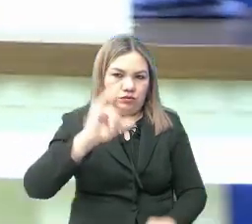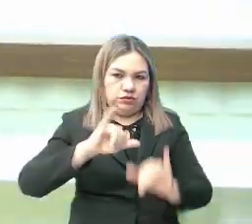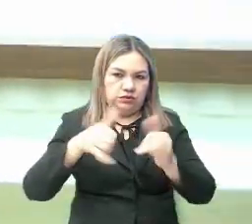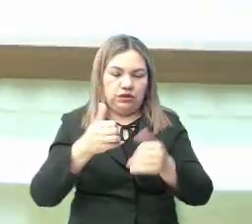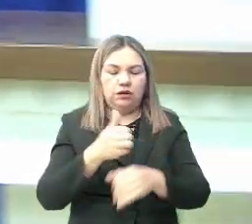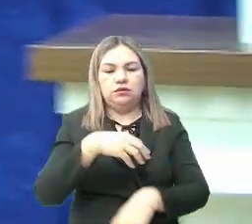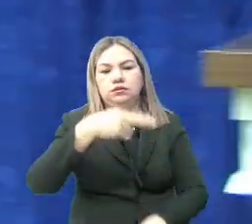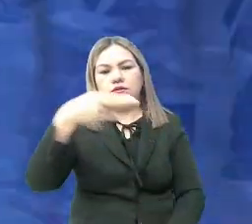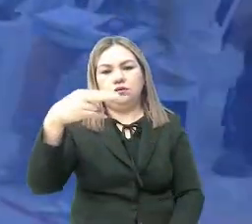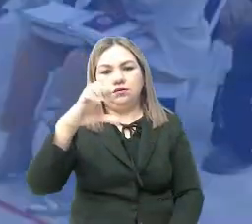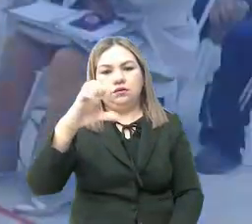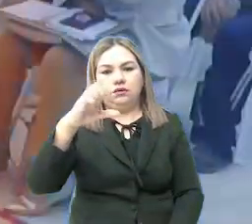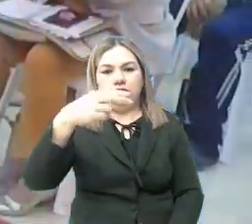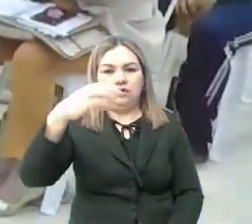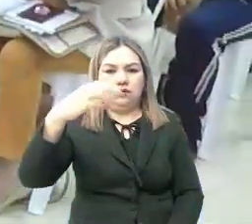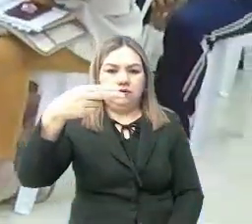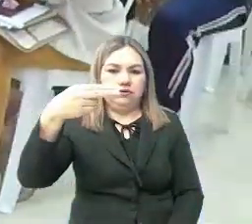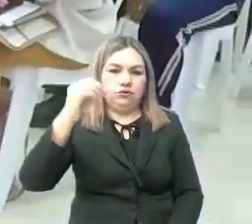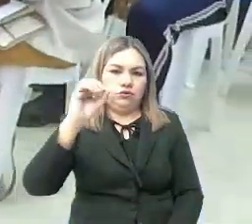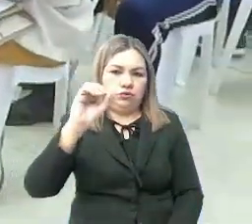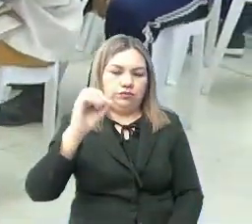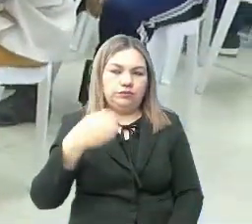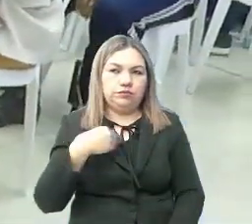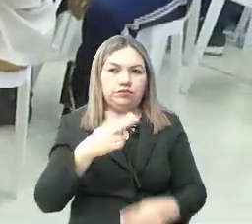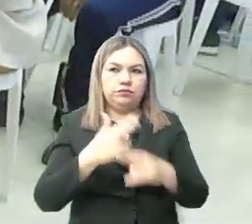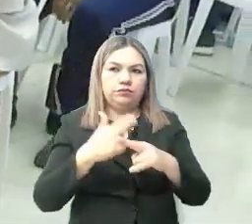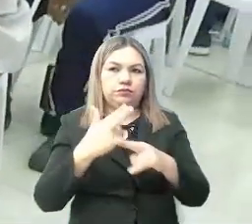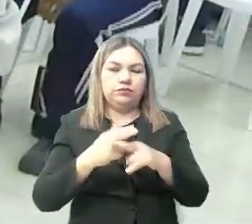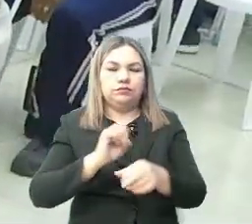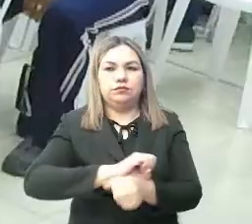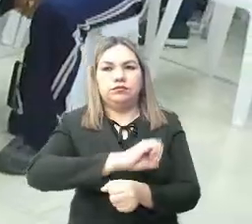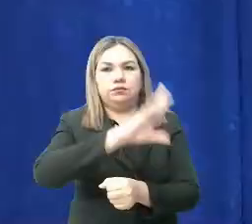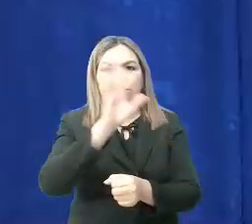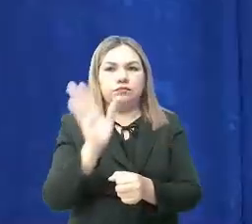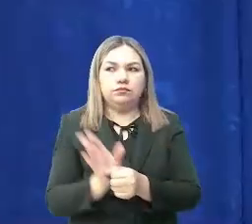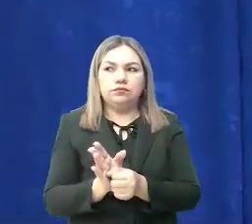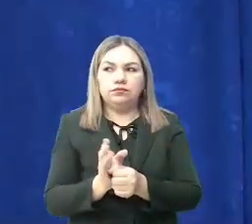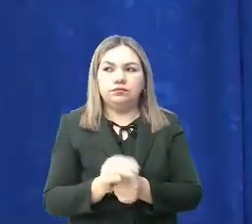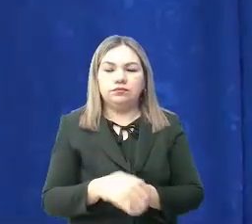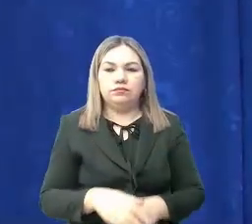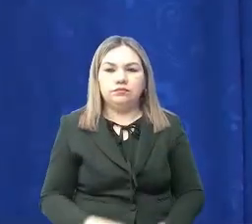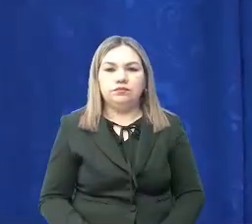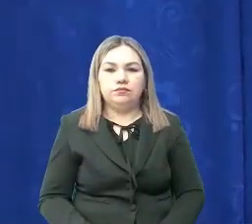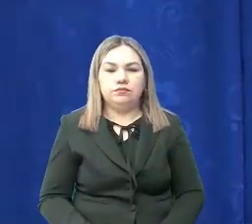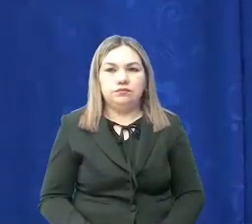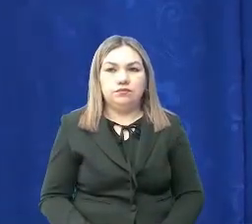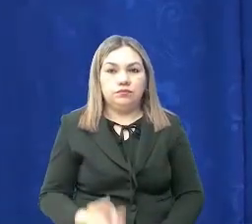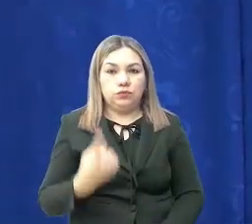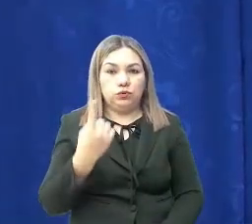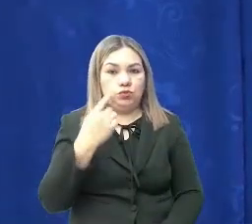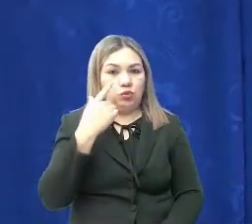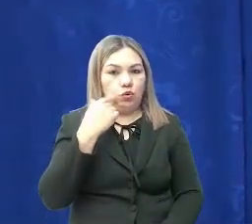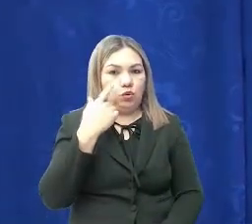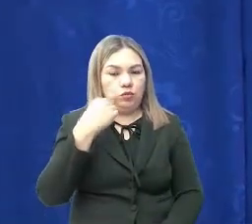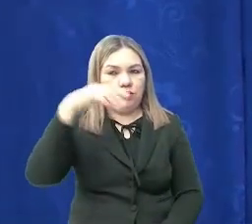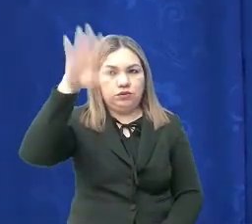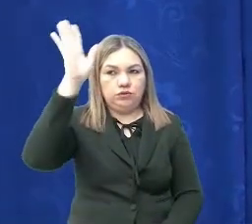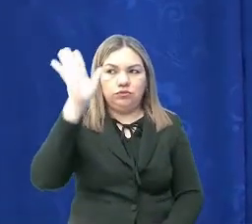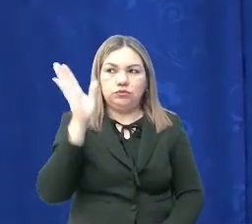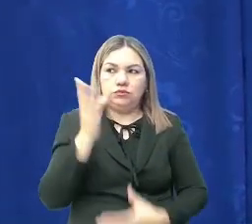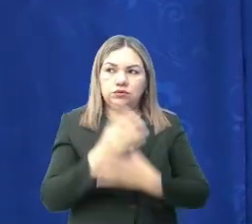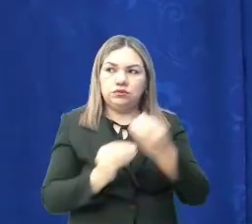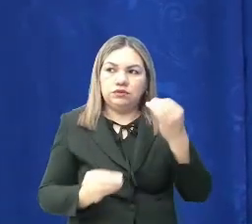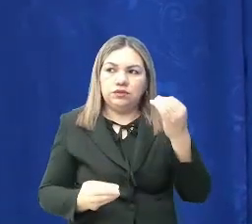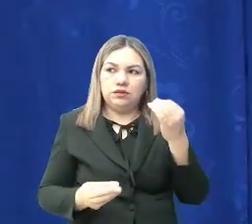the Holy Spirit said to me, the service is done. Imagine the man of God coming out and